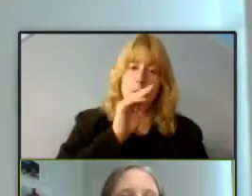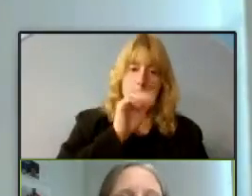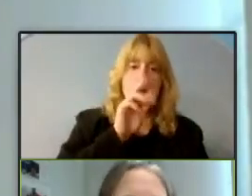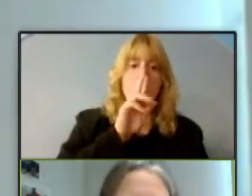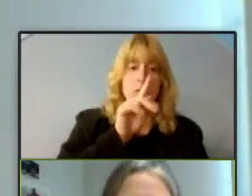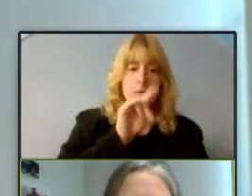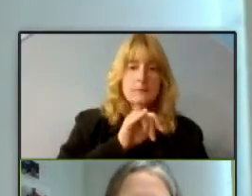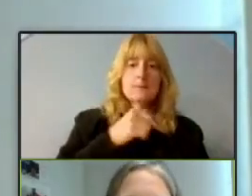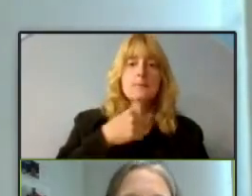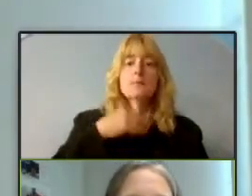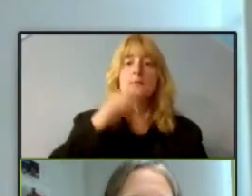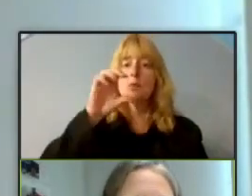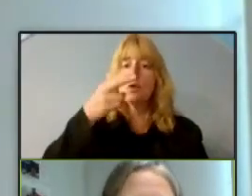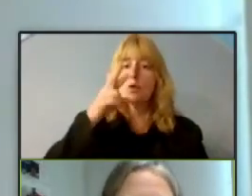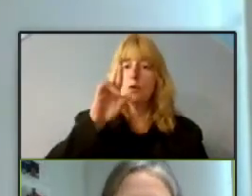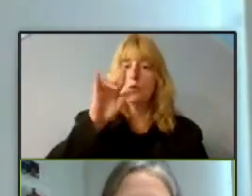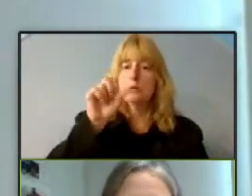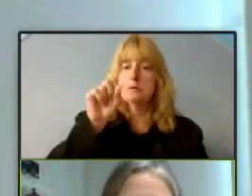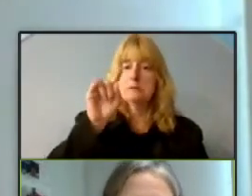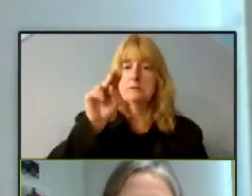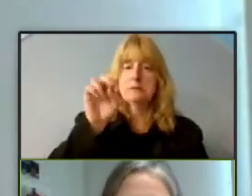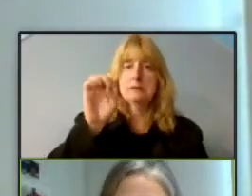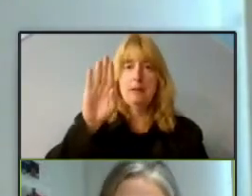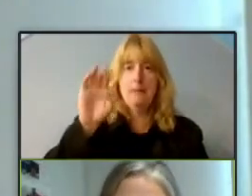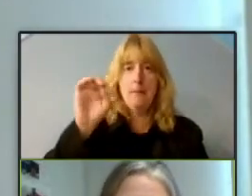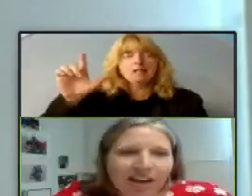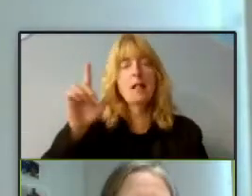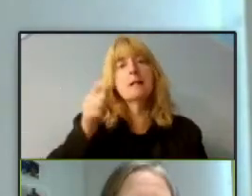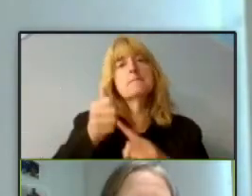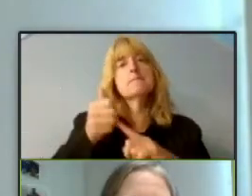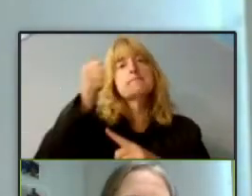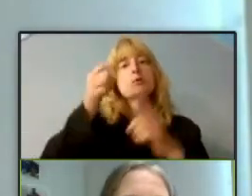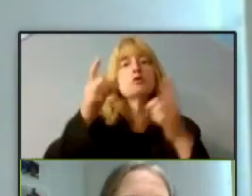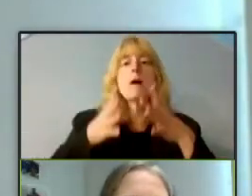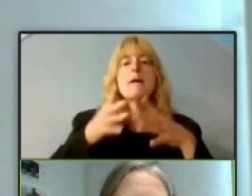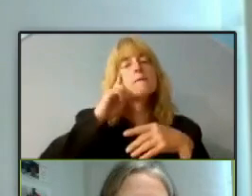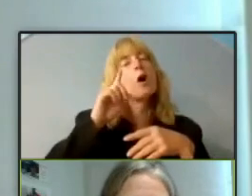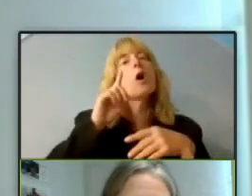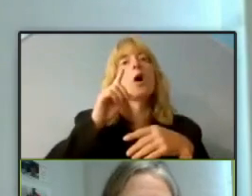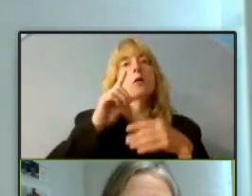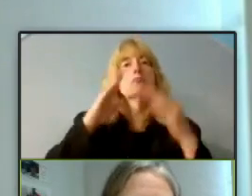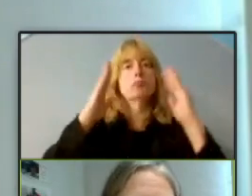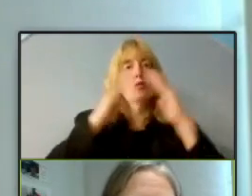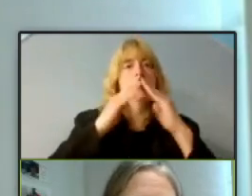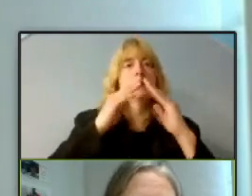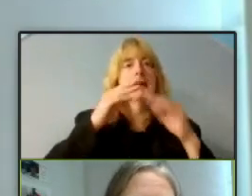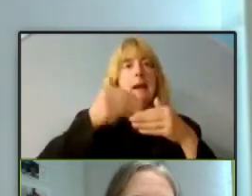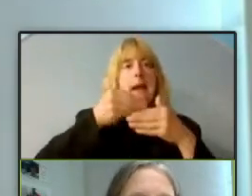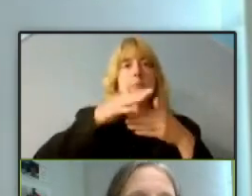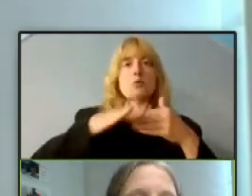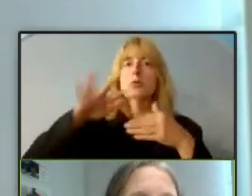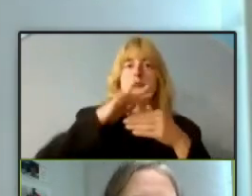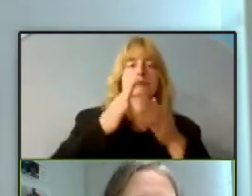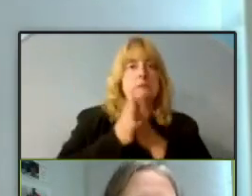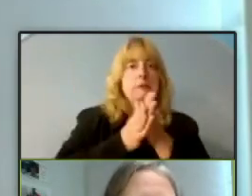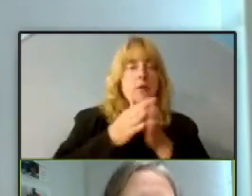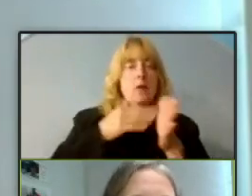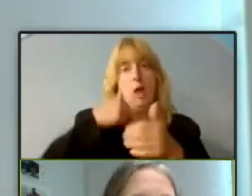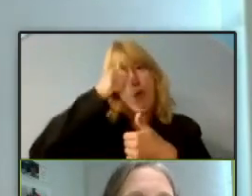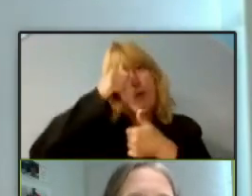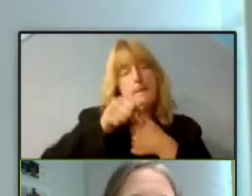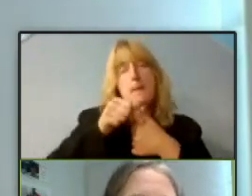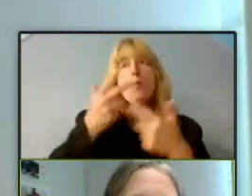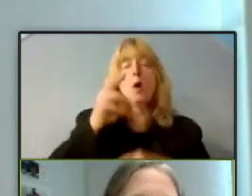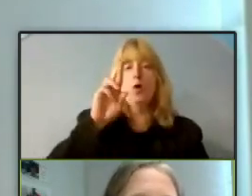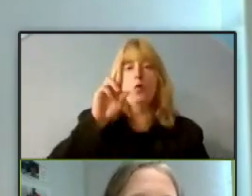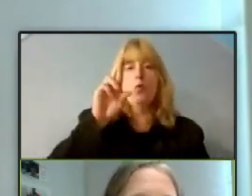I'm Christine Bell, the Executive Director of Urban Neighborhood Initiatives, and I remember Rodney King. The third thing